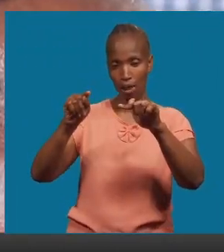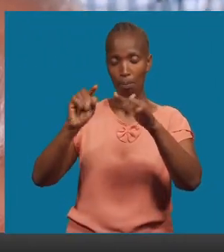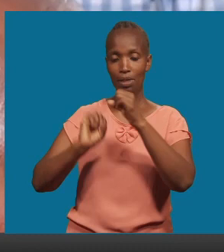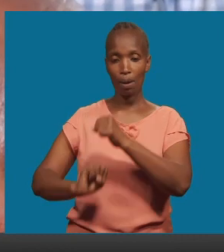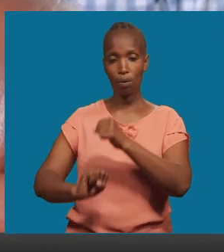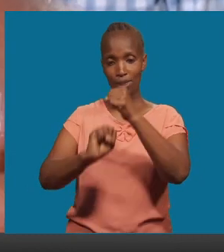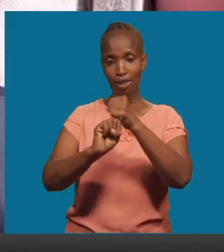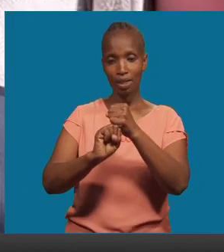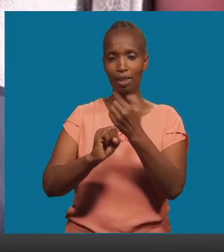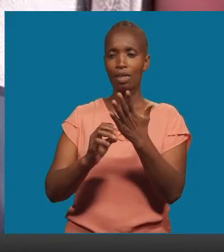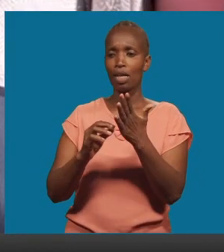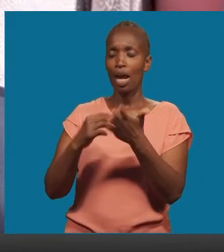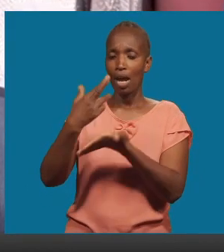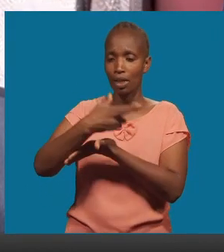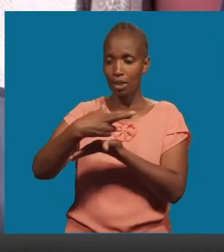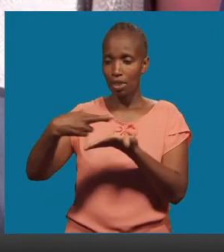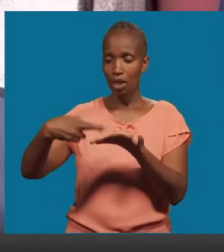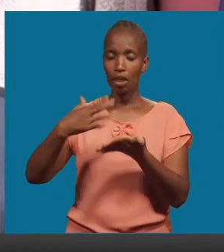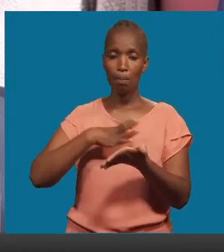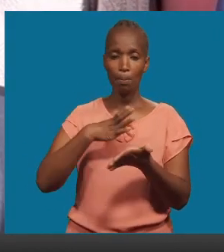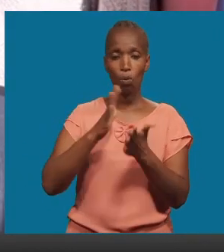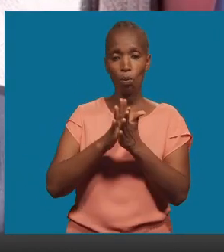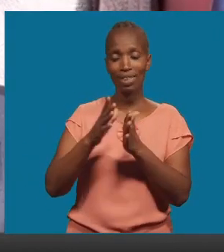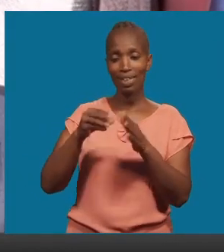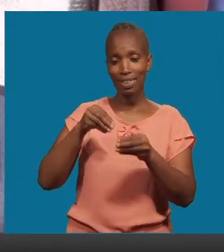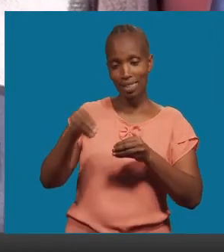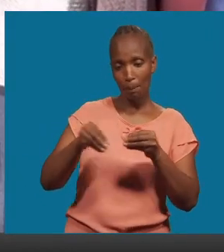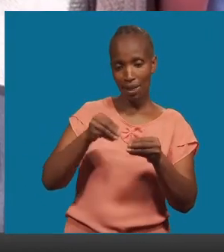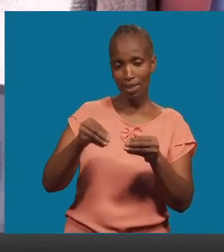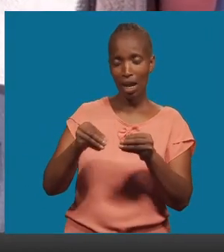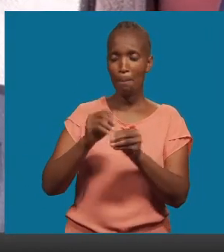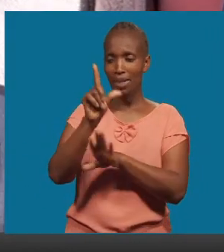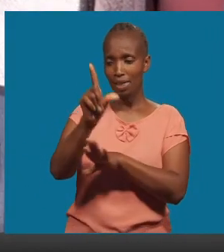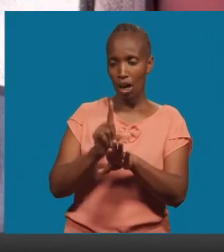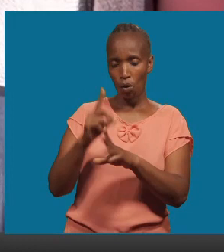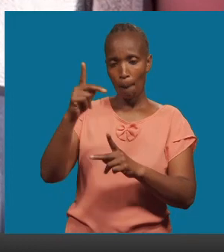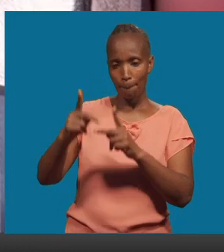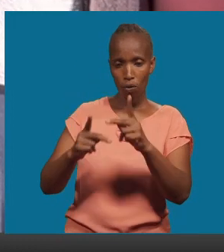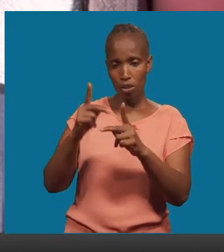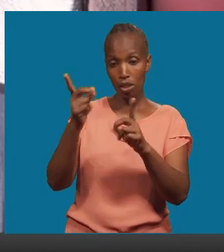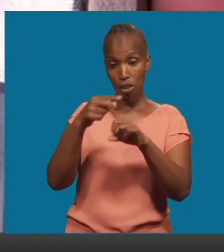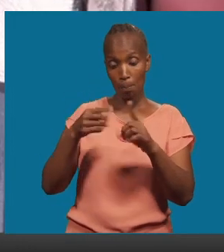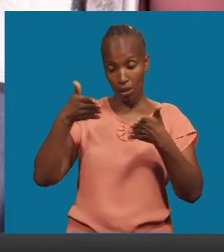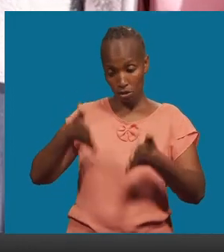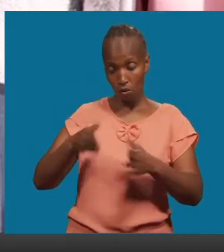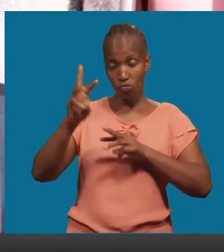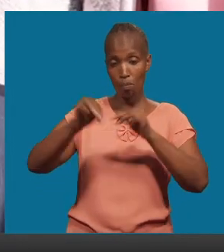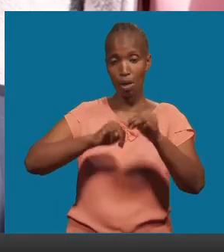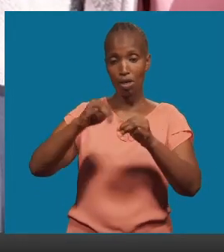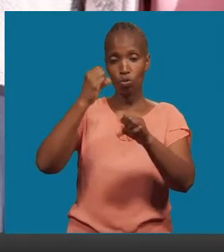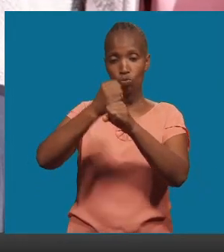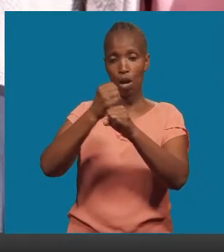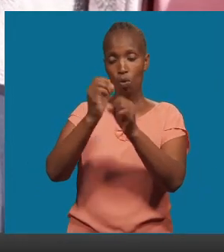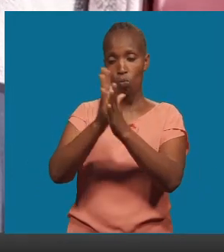kuwasajili wasaidiwe. Registering persons with disability has been a problem and a painful to them. It has been so